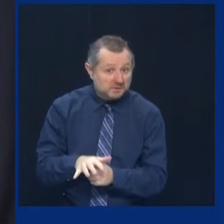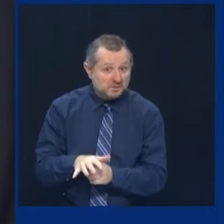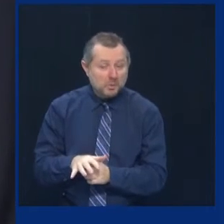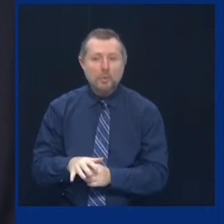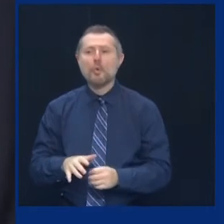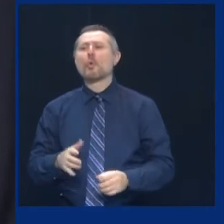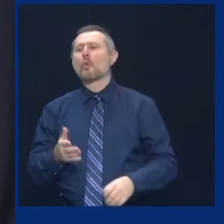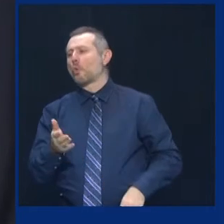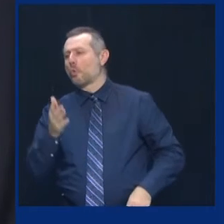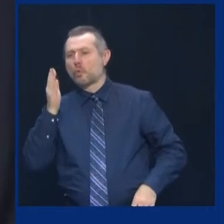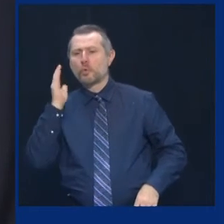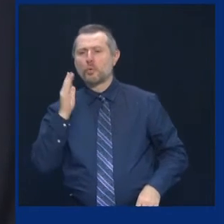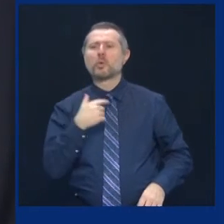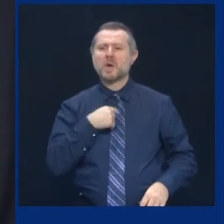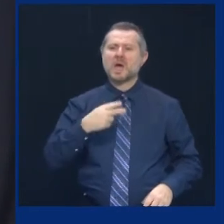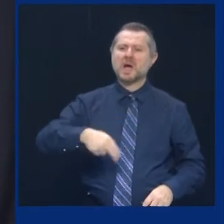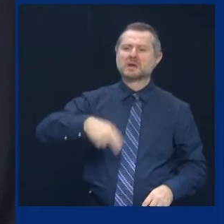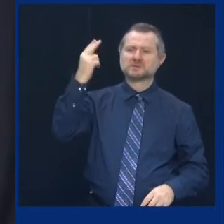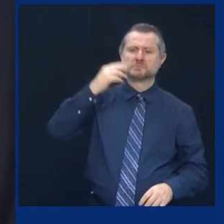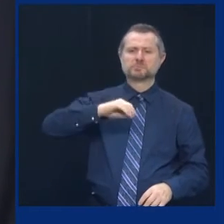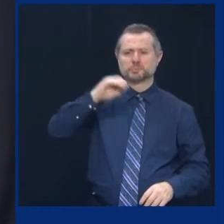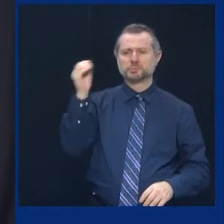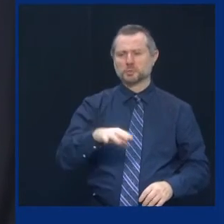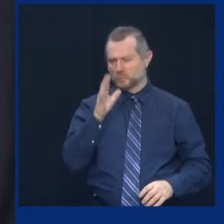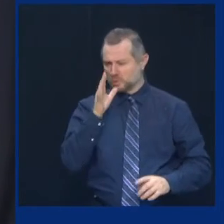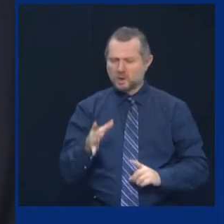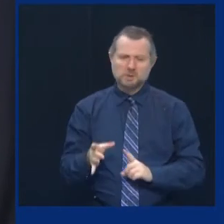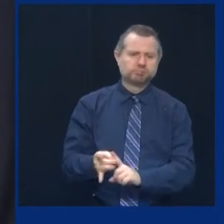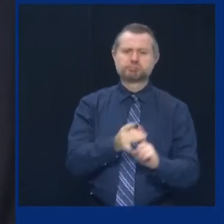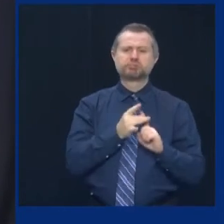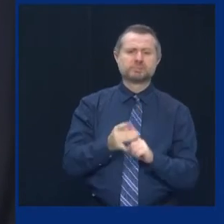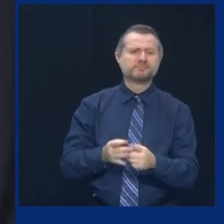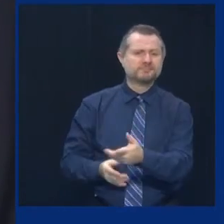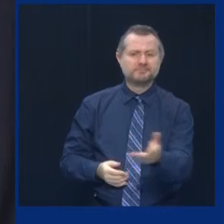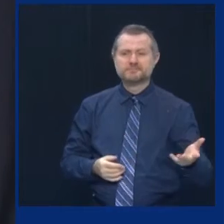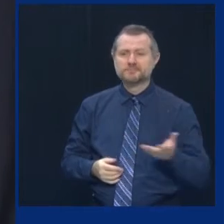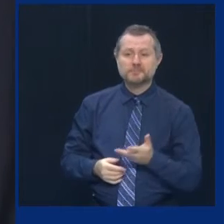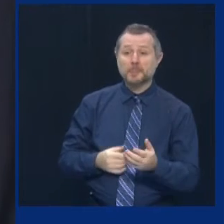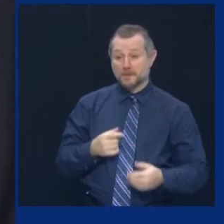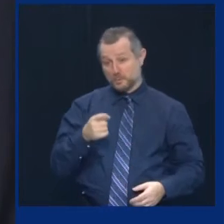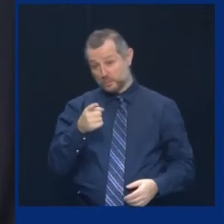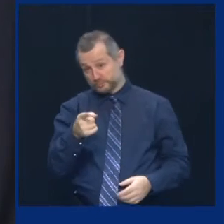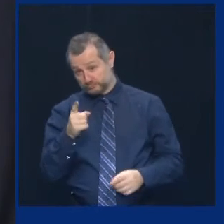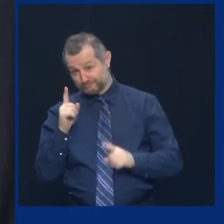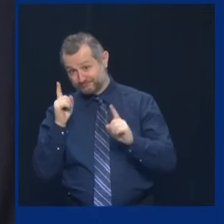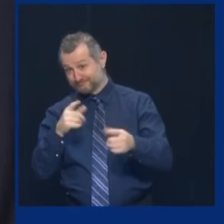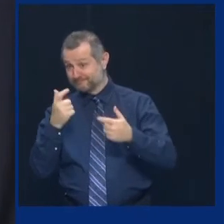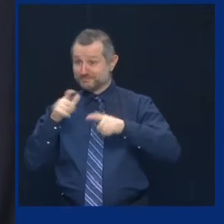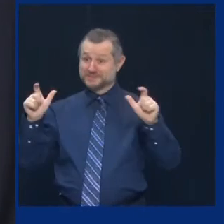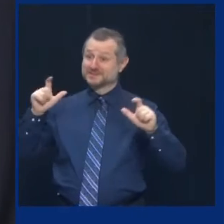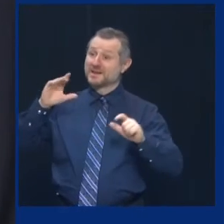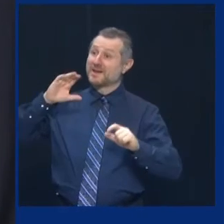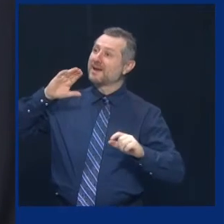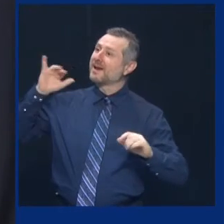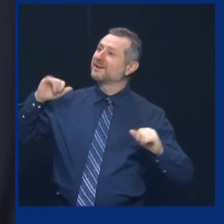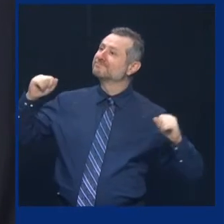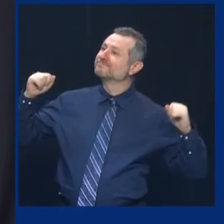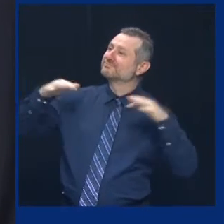will get infected is higher. If you go to mass gatherings,